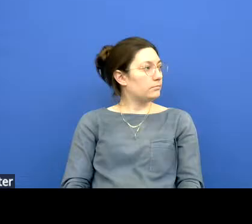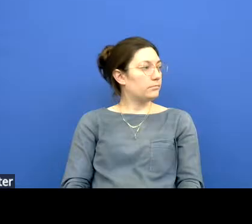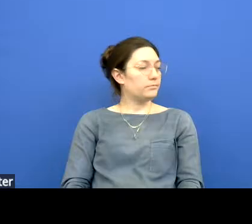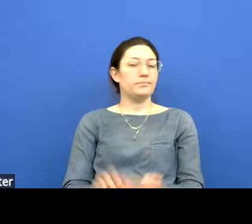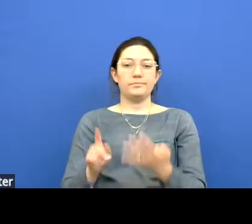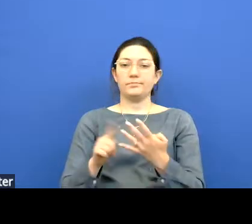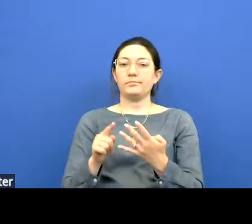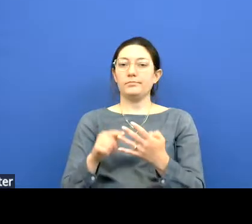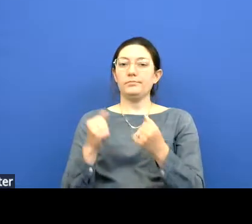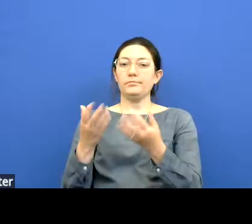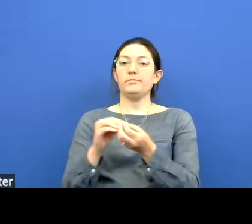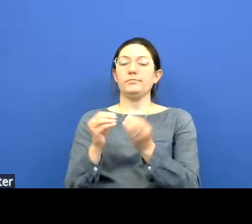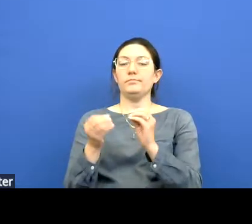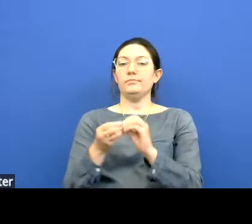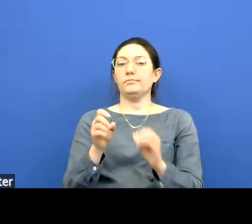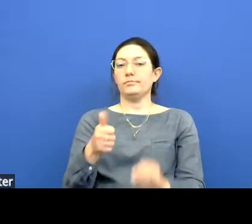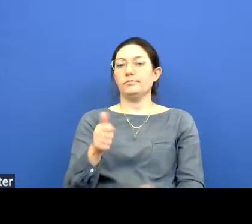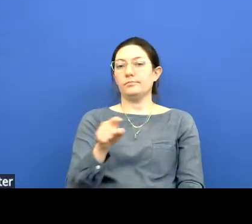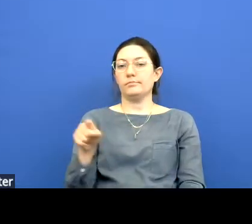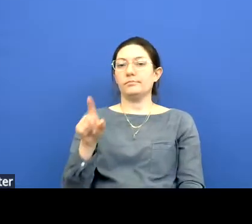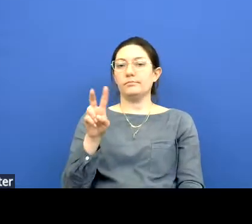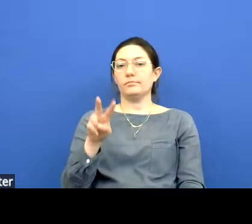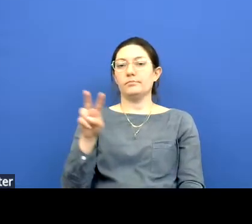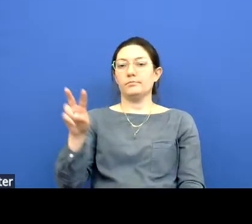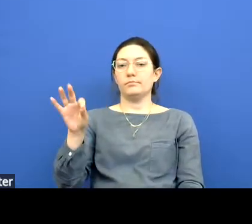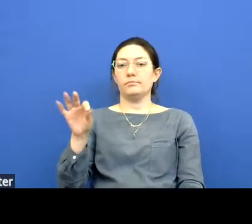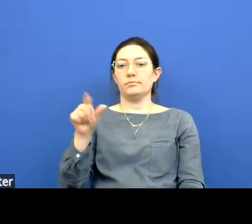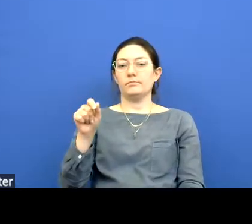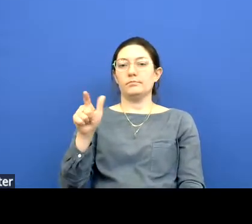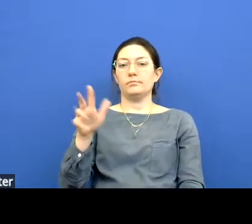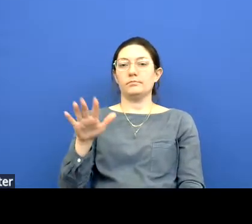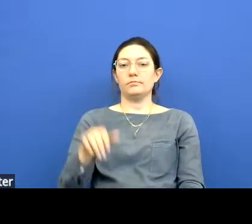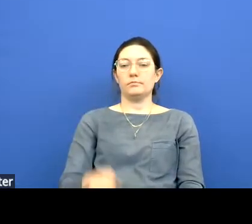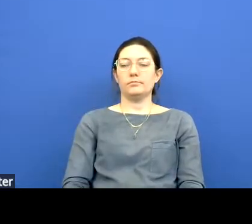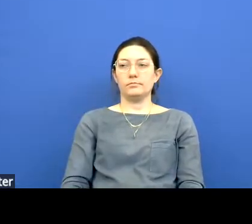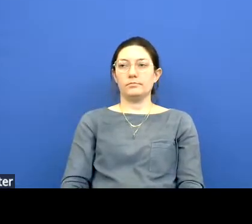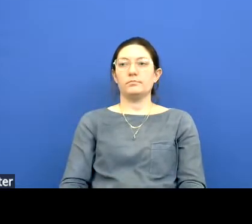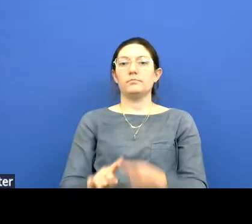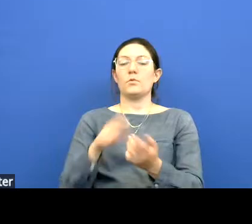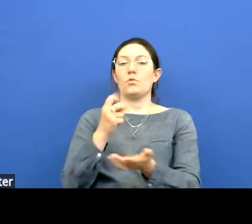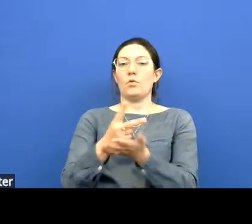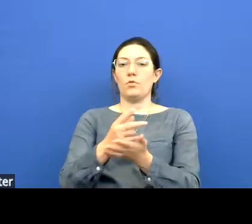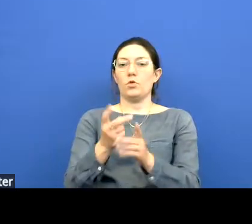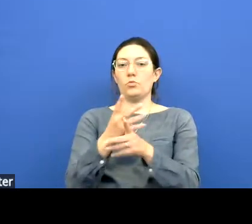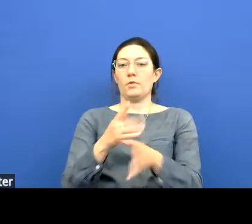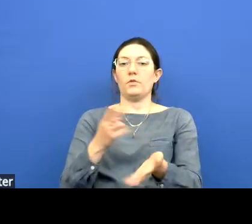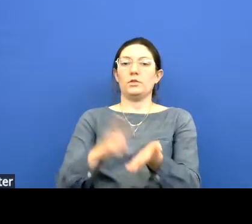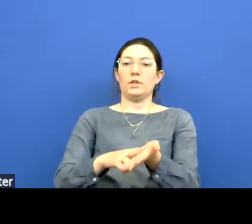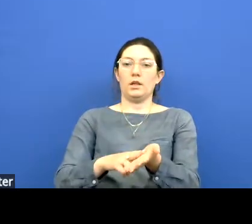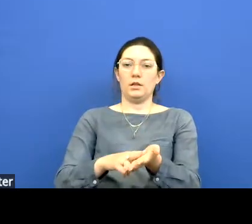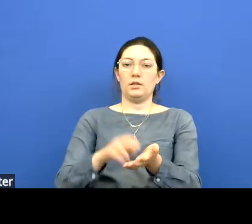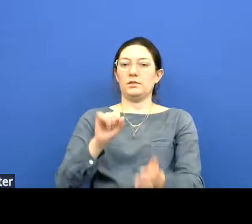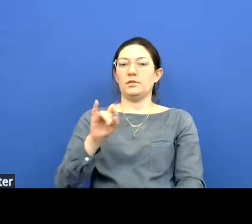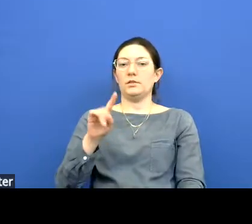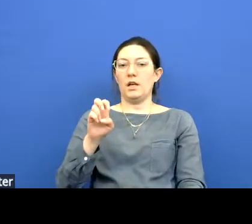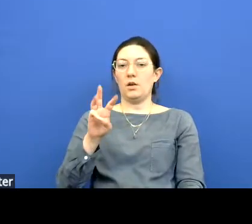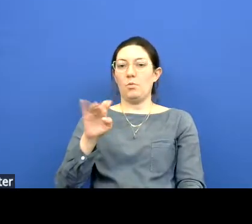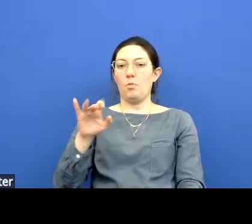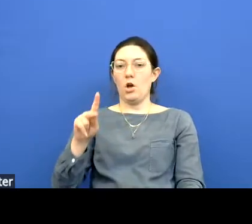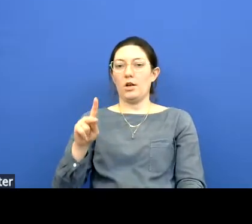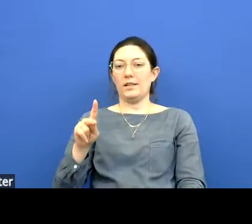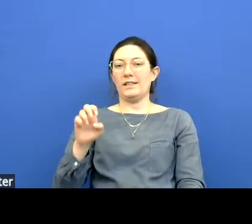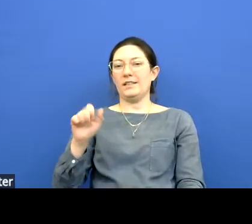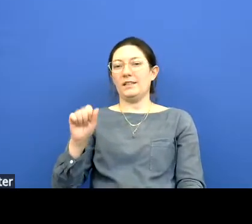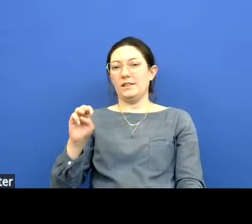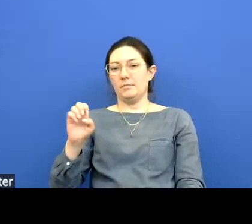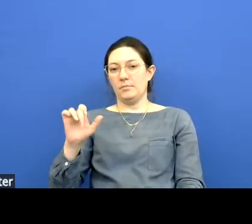Fellow board members, I have resolution 10-229, 2025 to authorize the supervisor to sign a sidewalk easement agreement with Southside